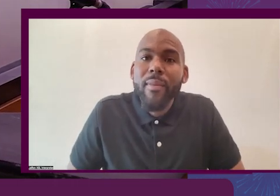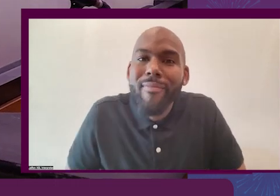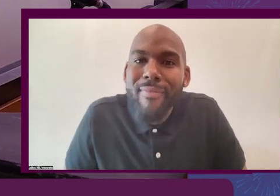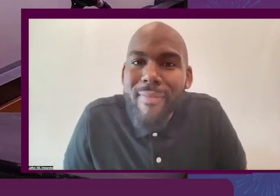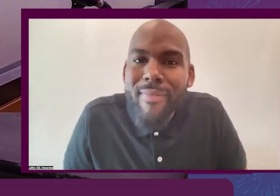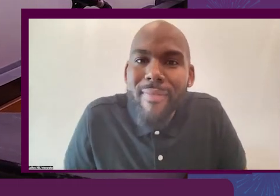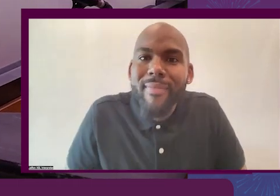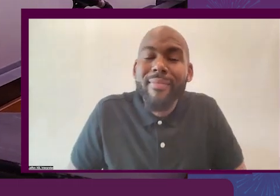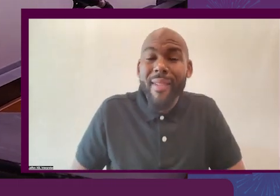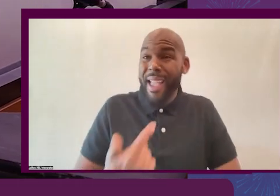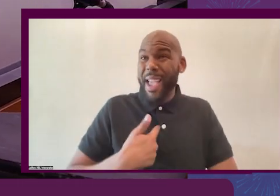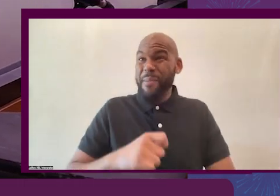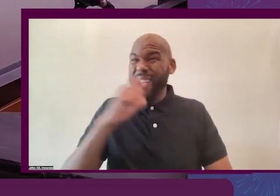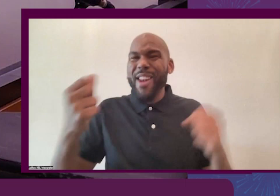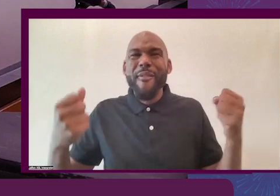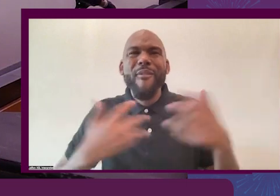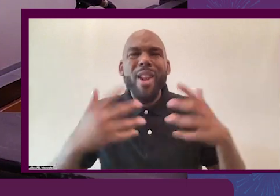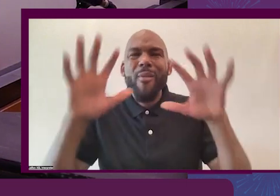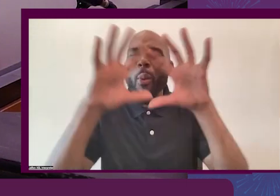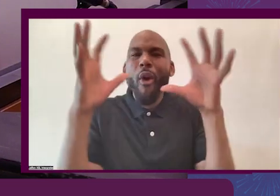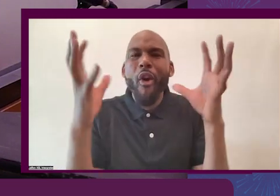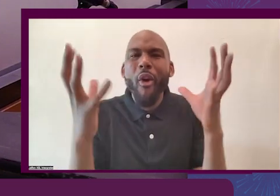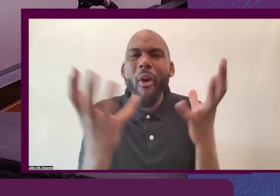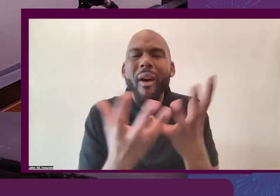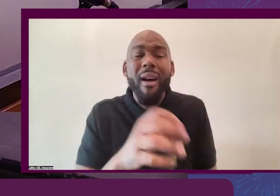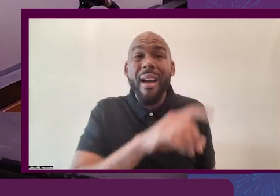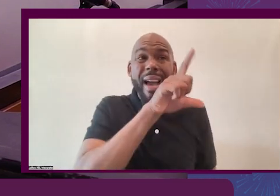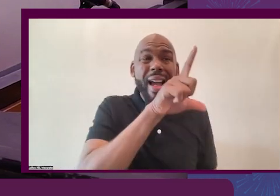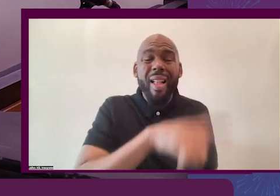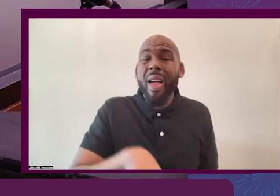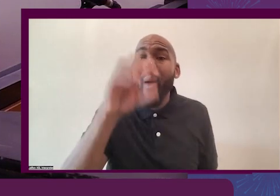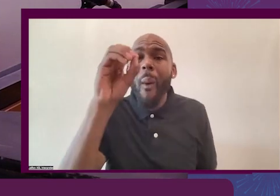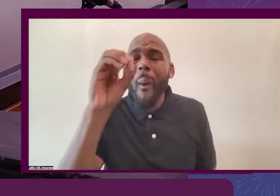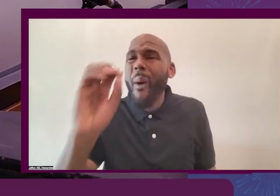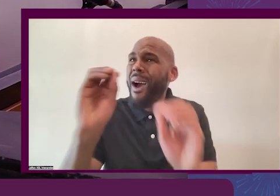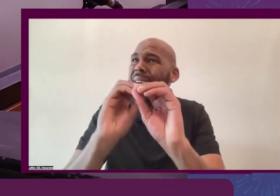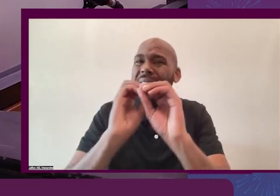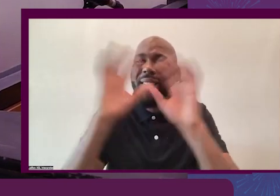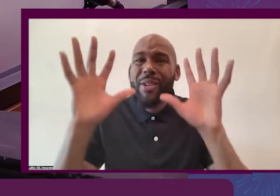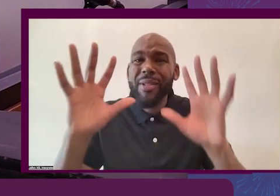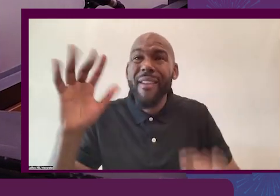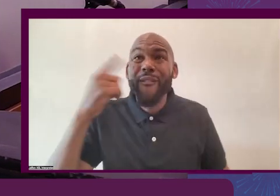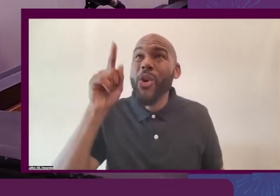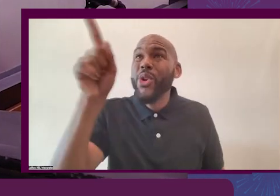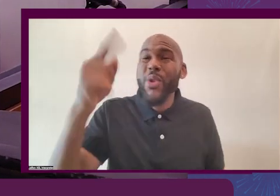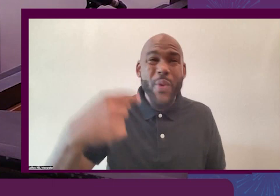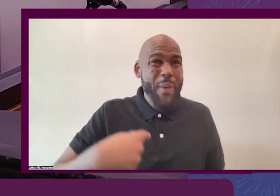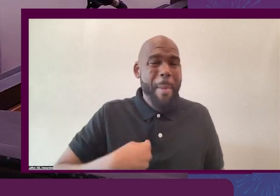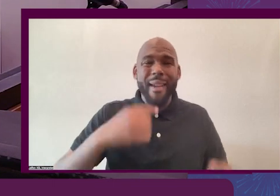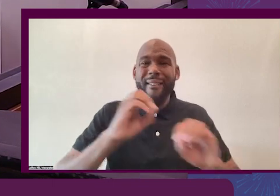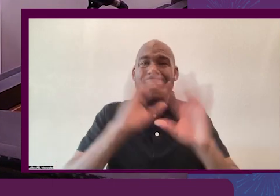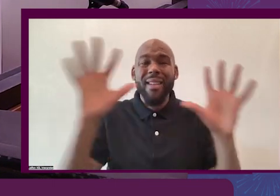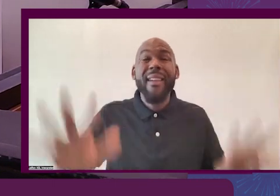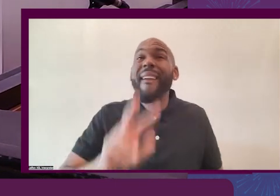L, loud and clear. I'm not afraid if the world can hear me. Oh, obviously it's me